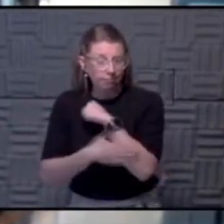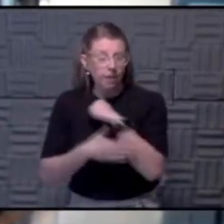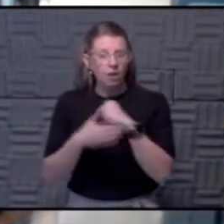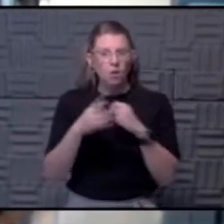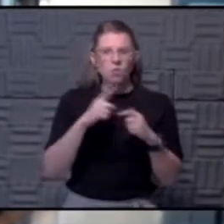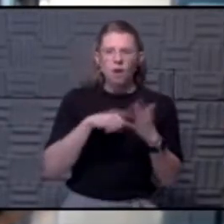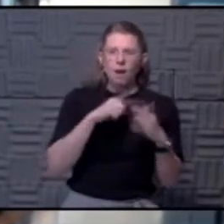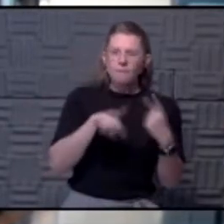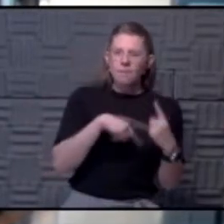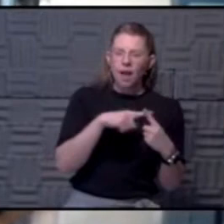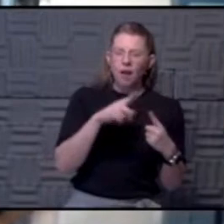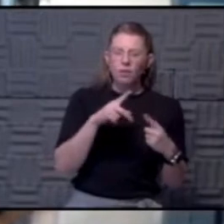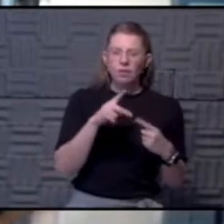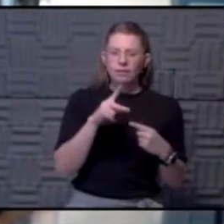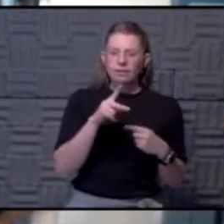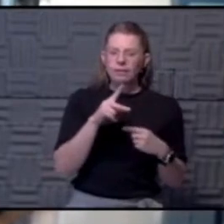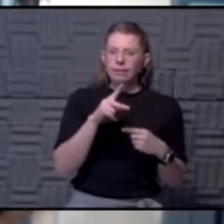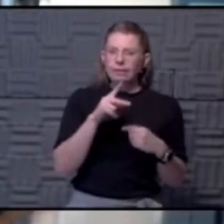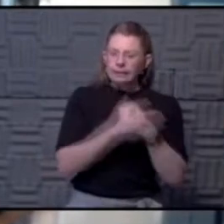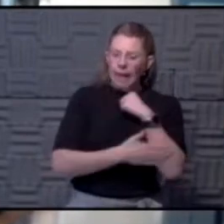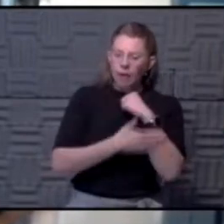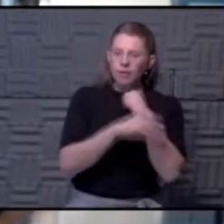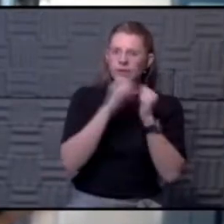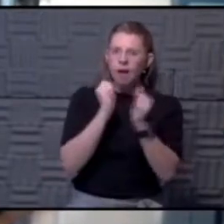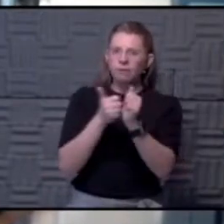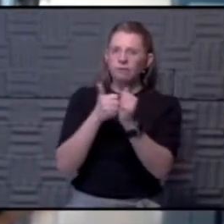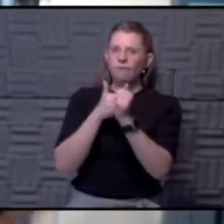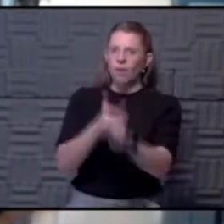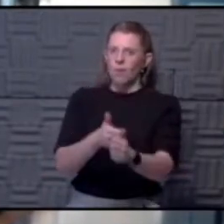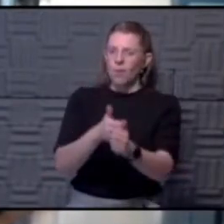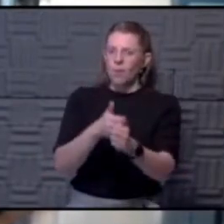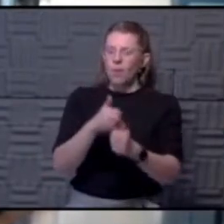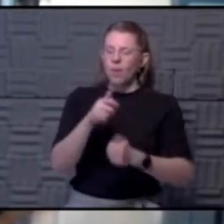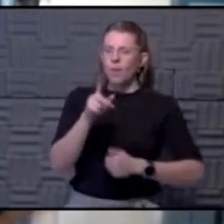that diverge from Kansas's phased vaccine guidance plan?